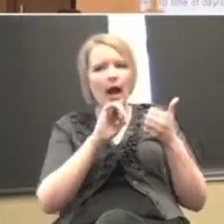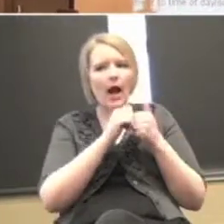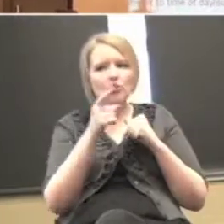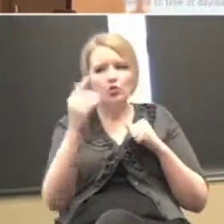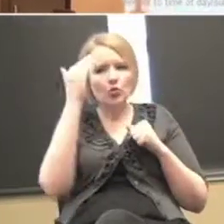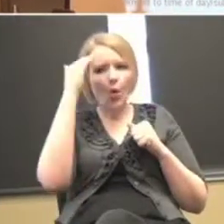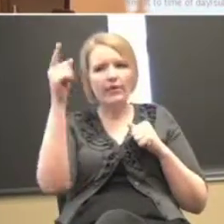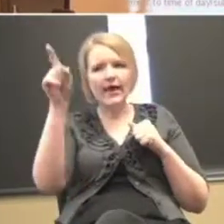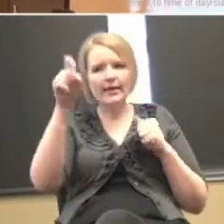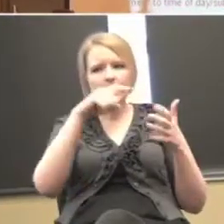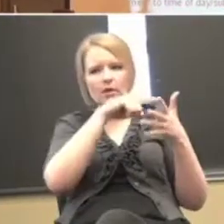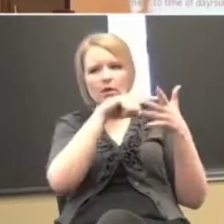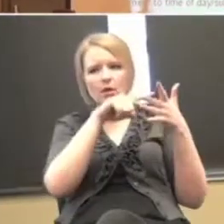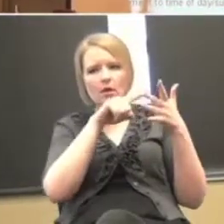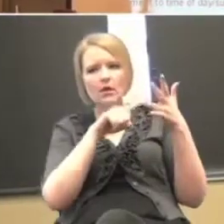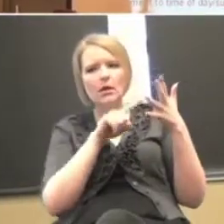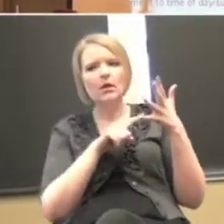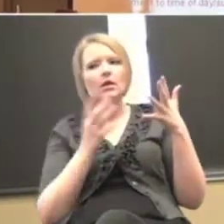you. How do you know when Billy needs this?